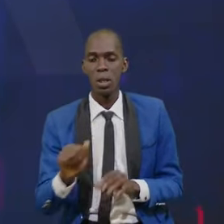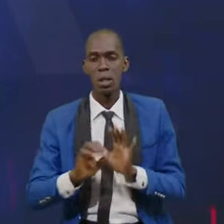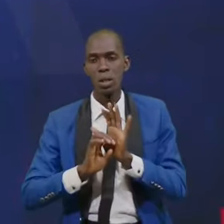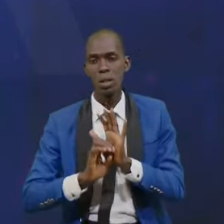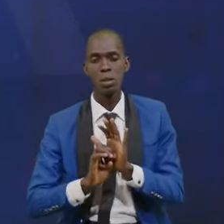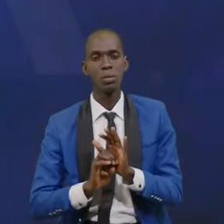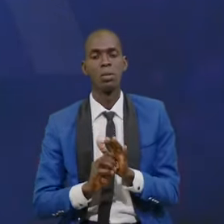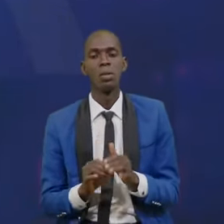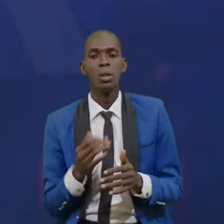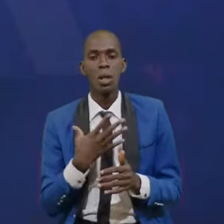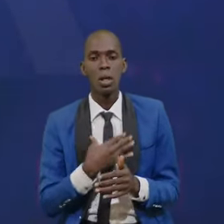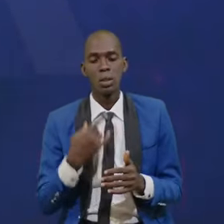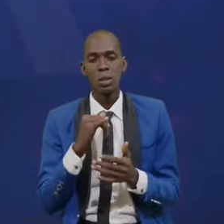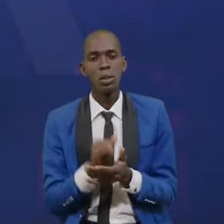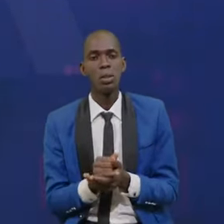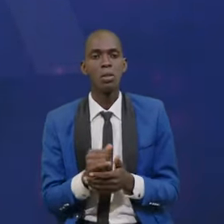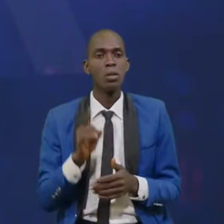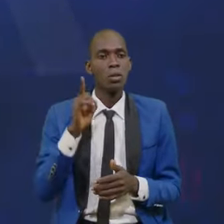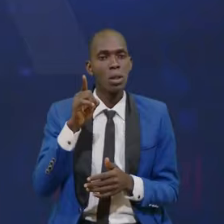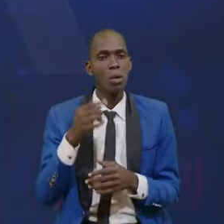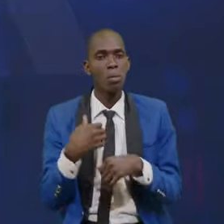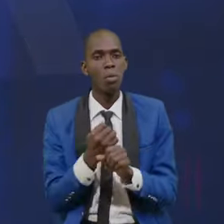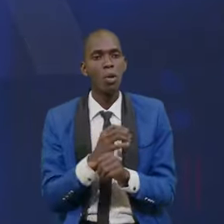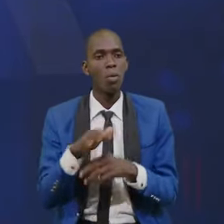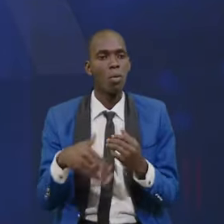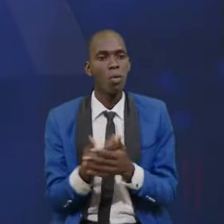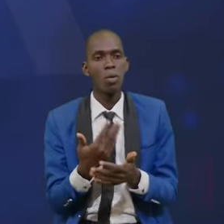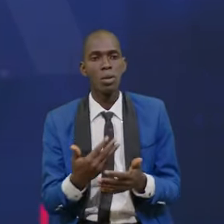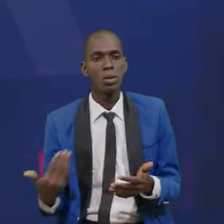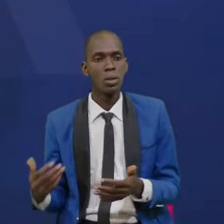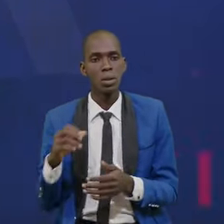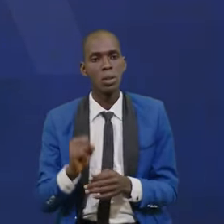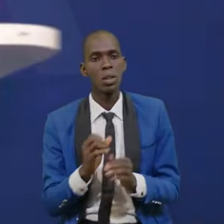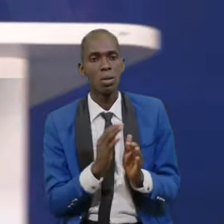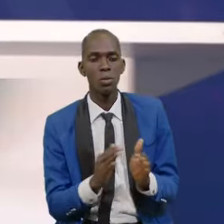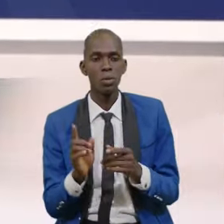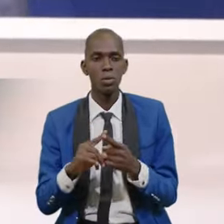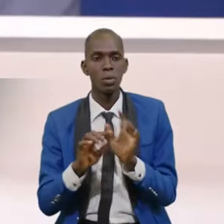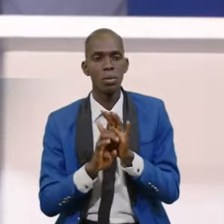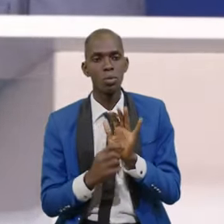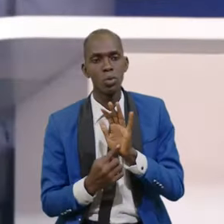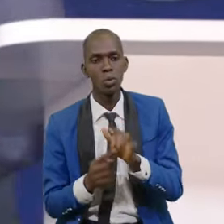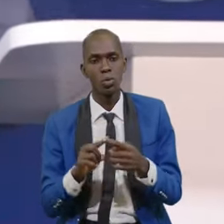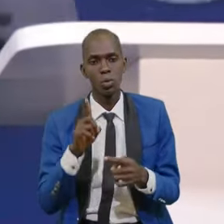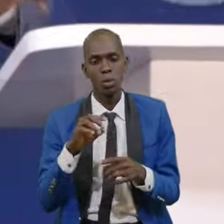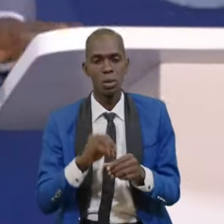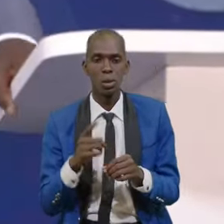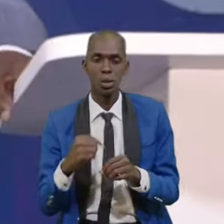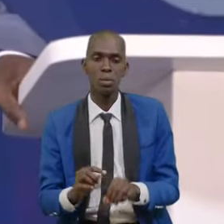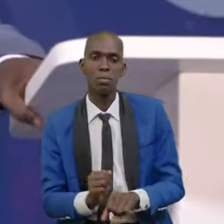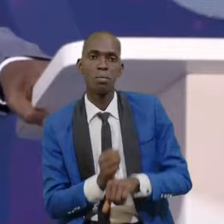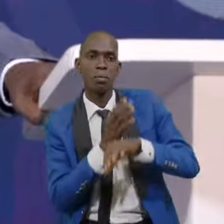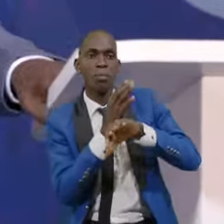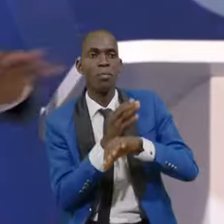all things according to the pattern showed to thee in the mount. Look at verse 6. Verse 6 is not talking about Christ. We've